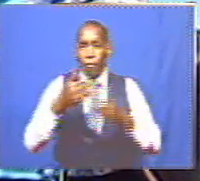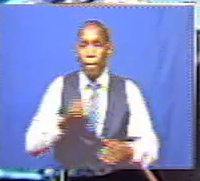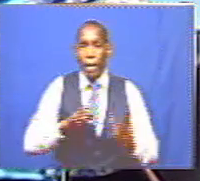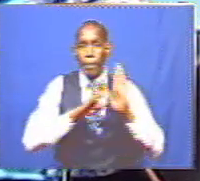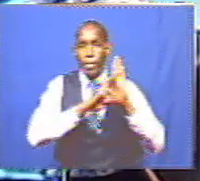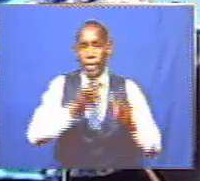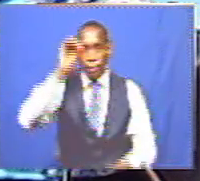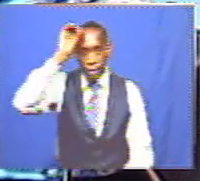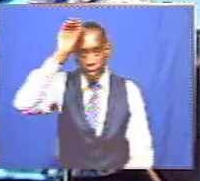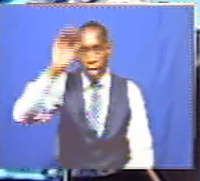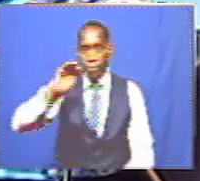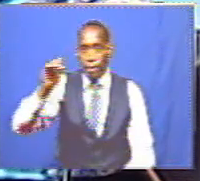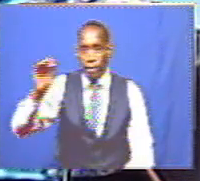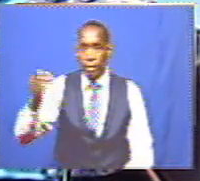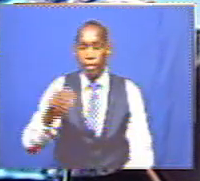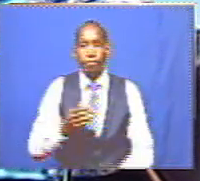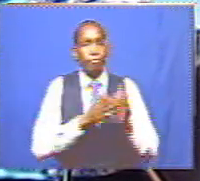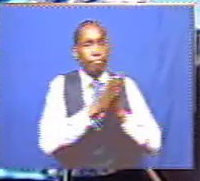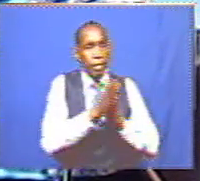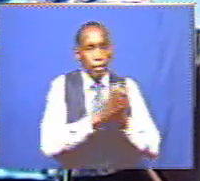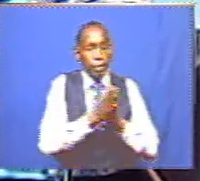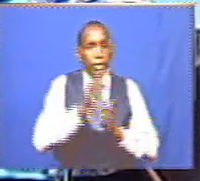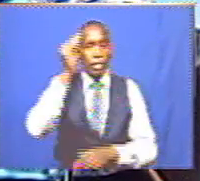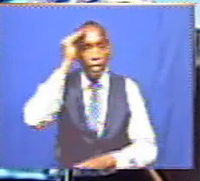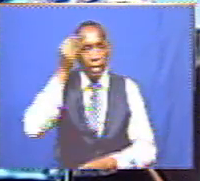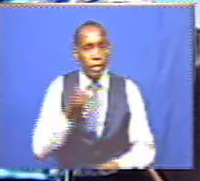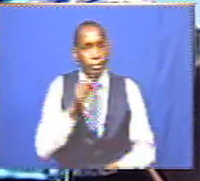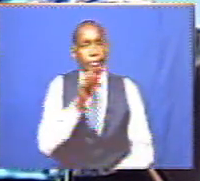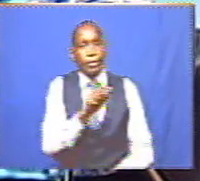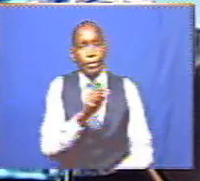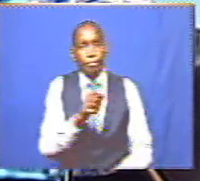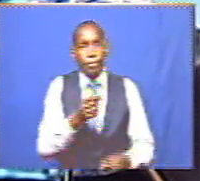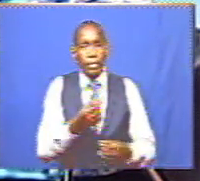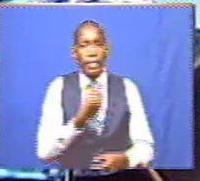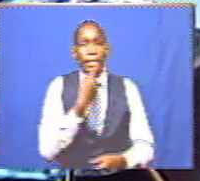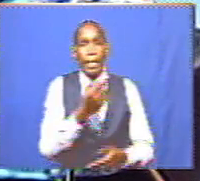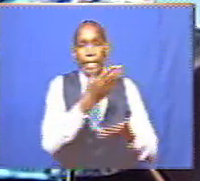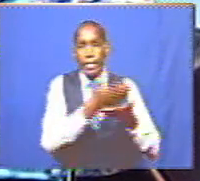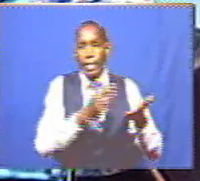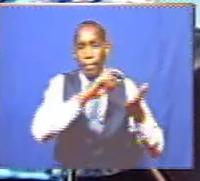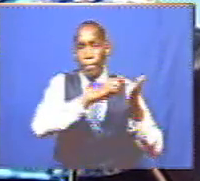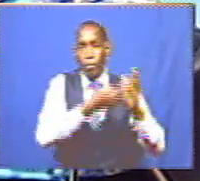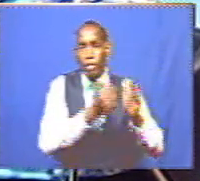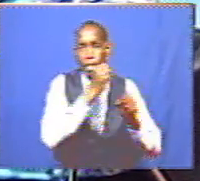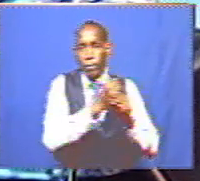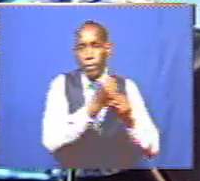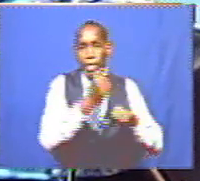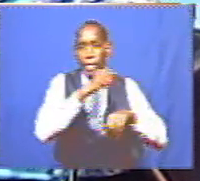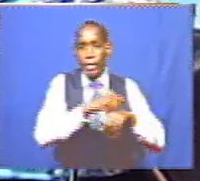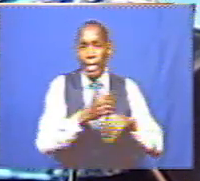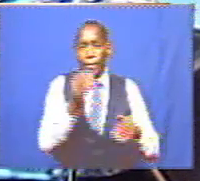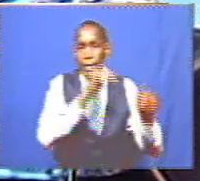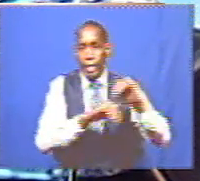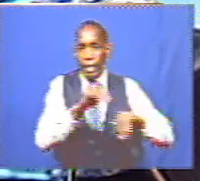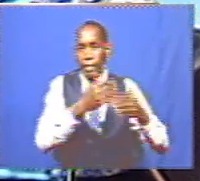for Kiambu County. So passionate about education, she will be telling us some of the projects she's working. And once, when she was elected